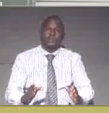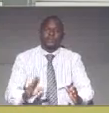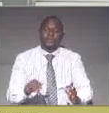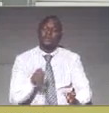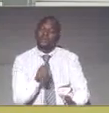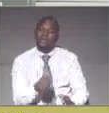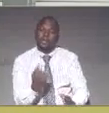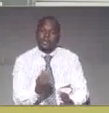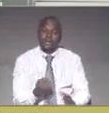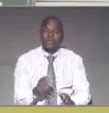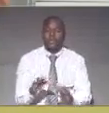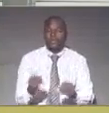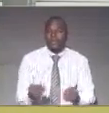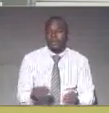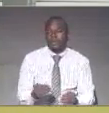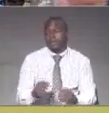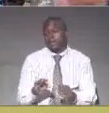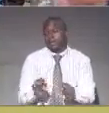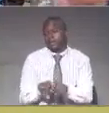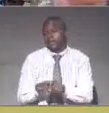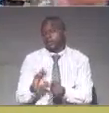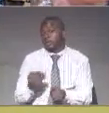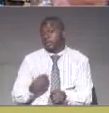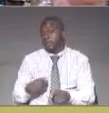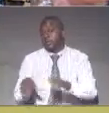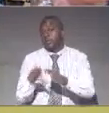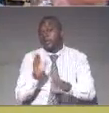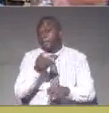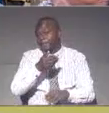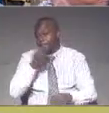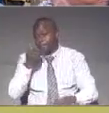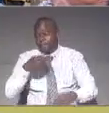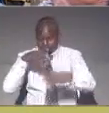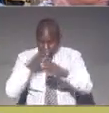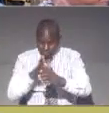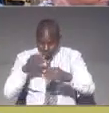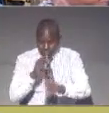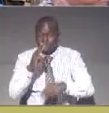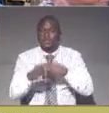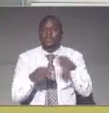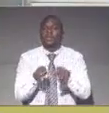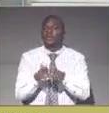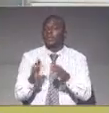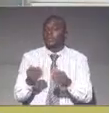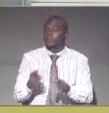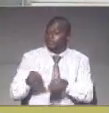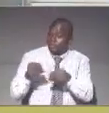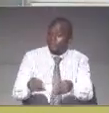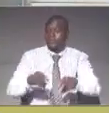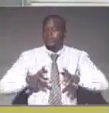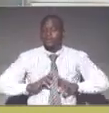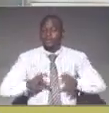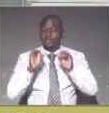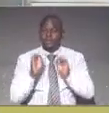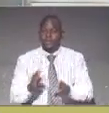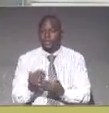That alone, even if you have the best laboratory in the world, it will not give you good results